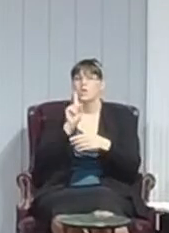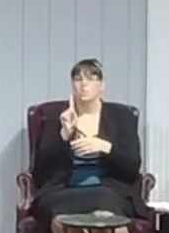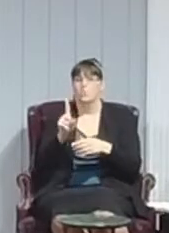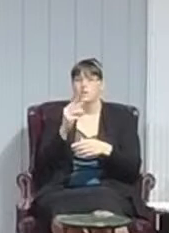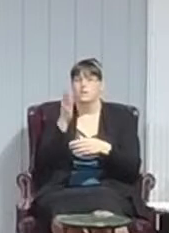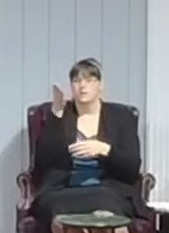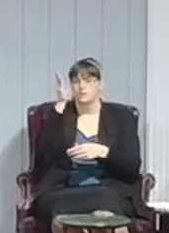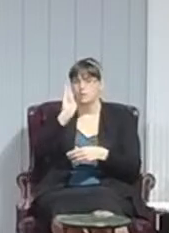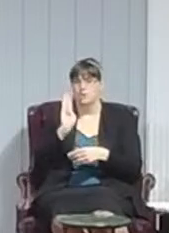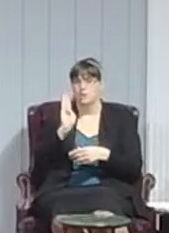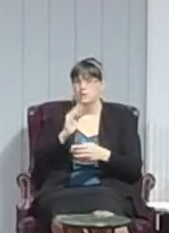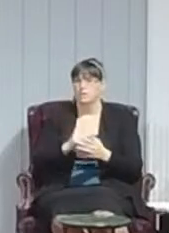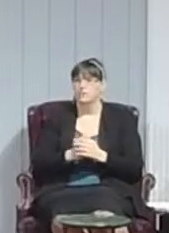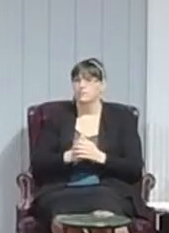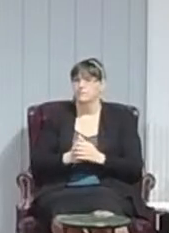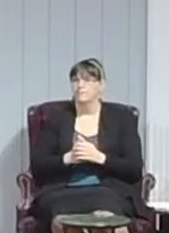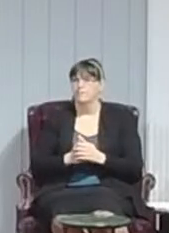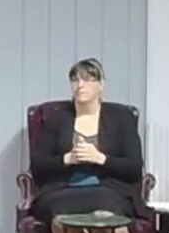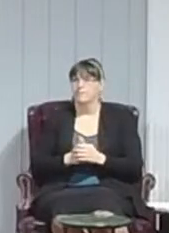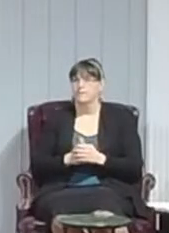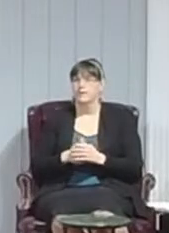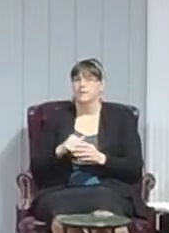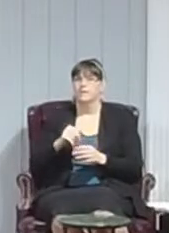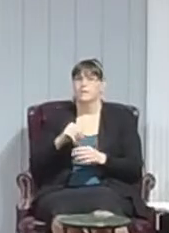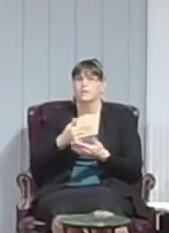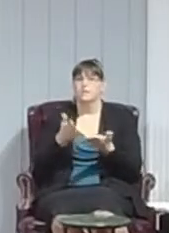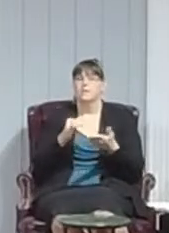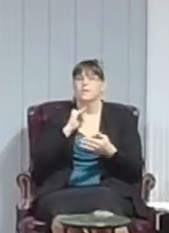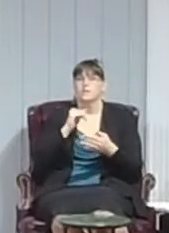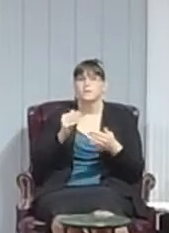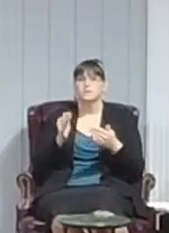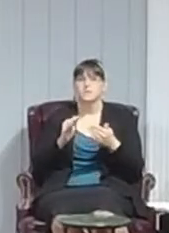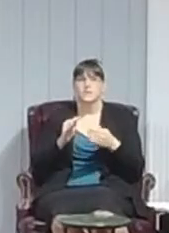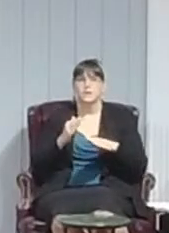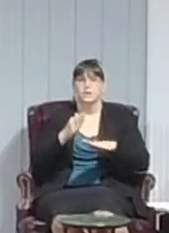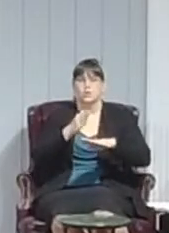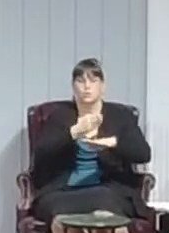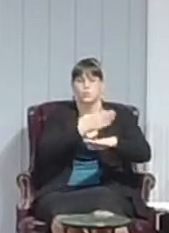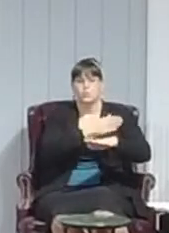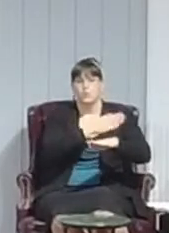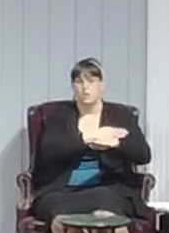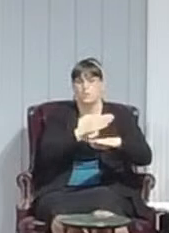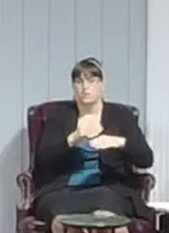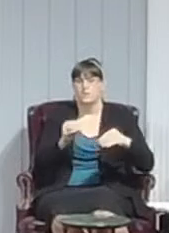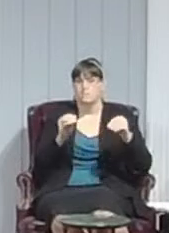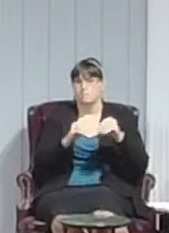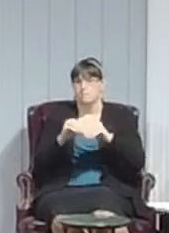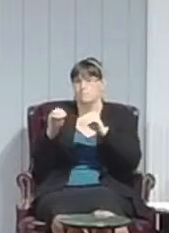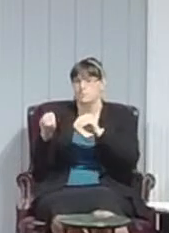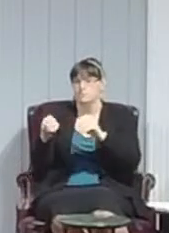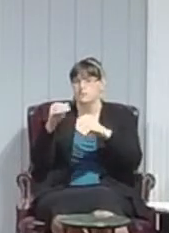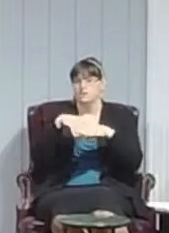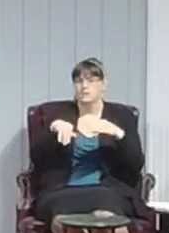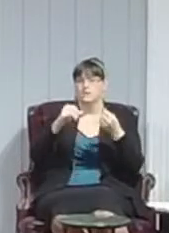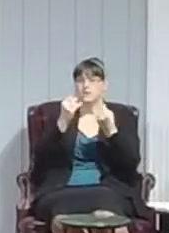one God. There is a growing movement within independent Baptist churches